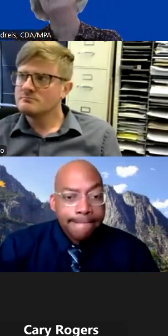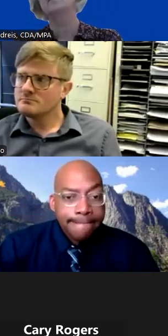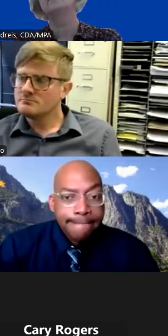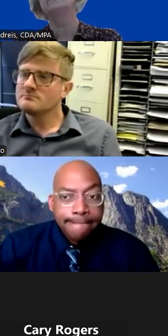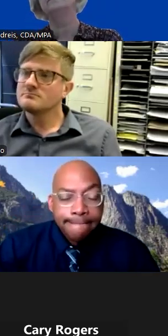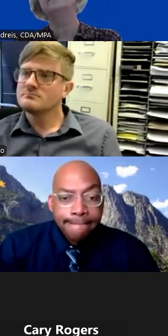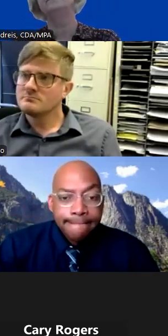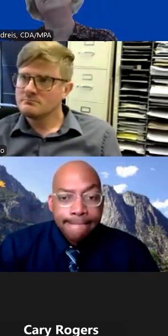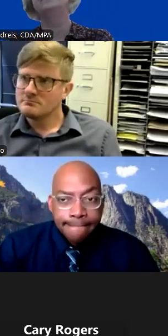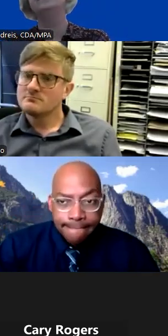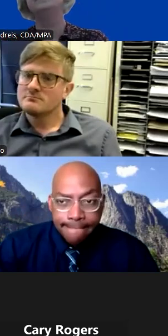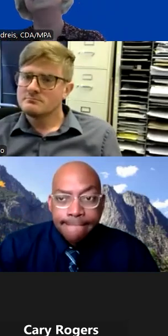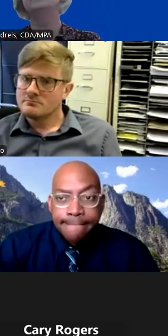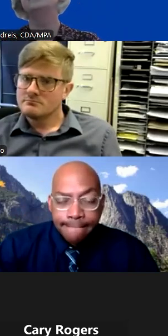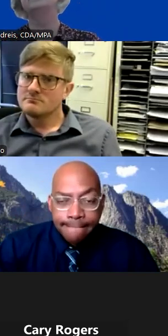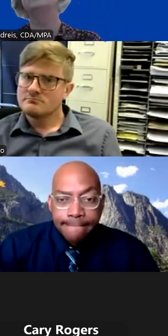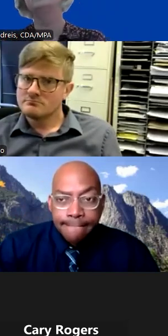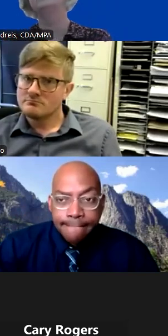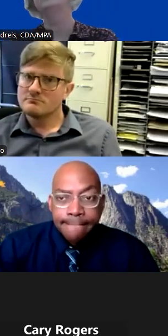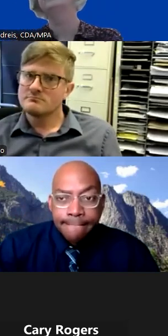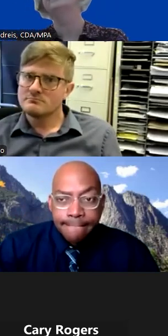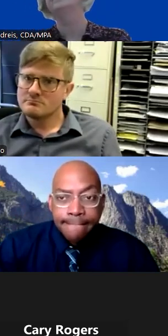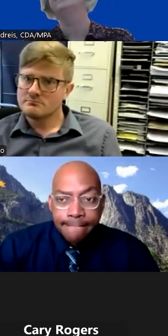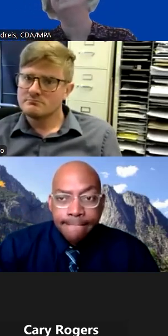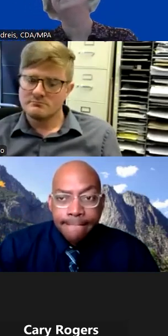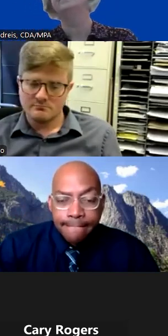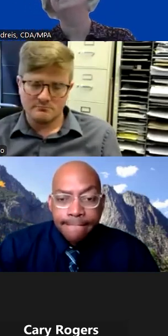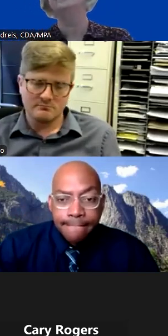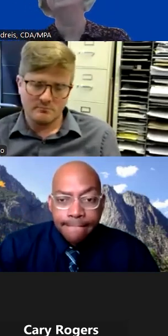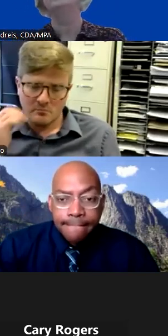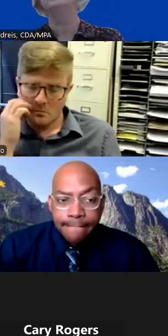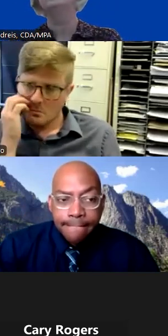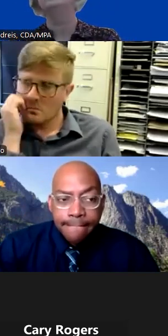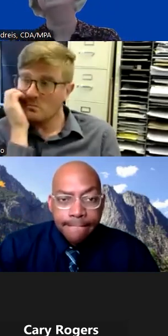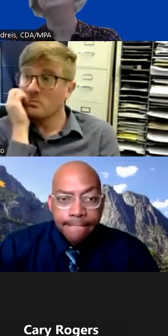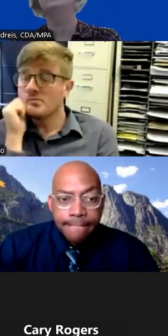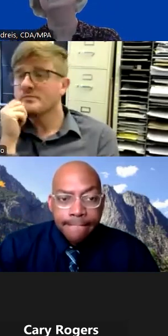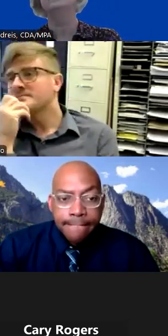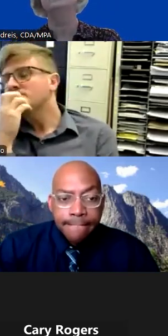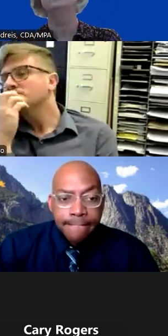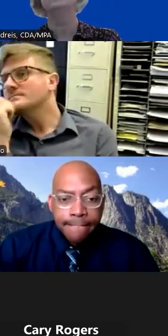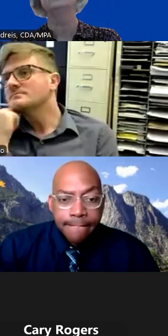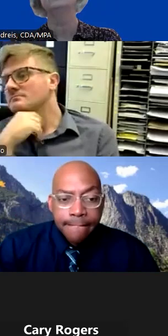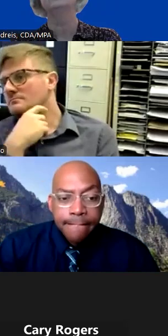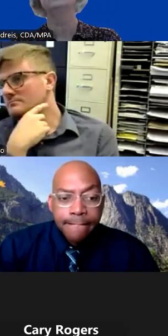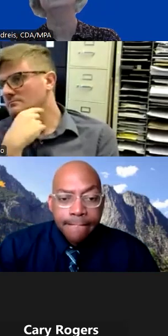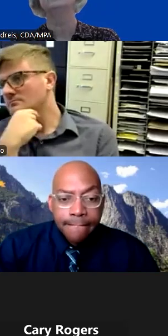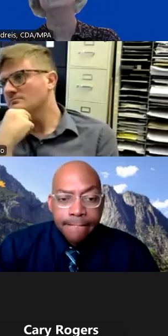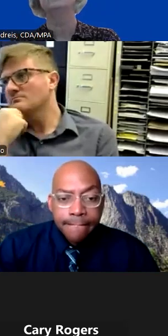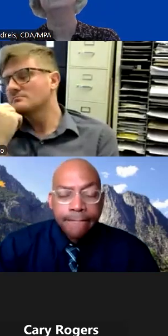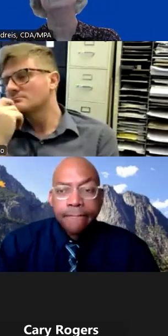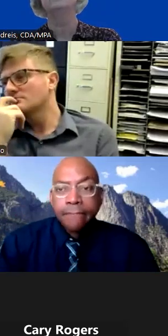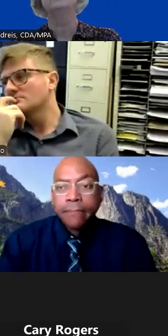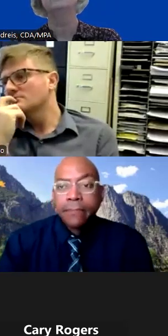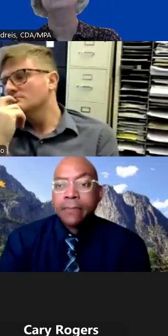is a real key component for you to keep an eye on. Yeah. Yeah, I'm sure you're well aware, but Yeah. just an experience we had. Yeah, we've encountered that